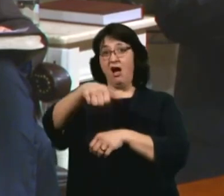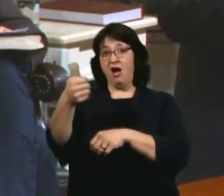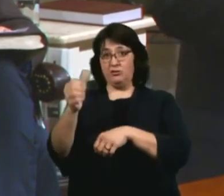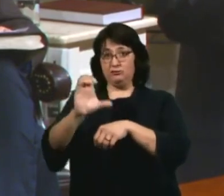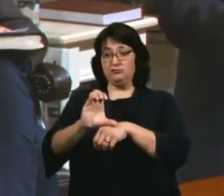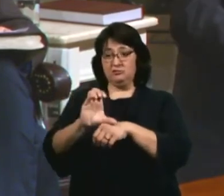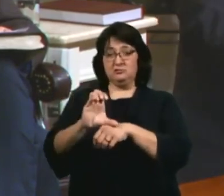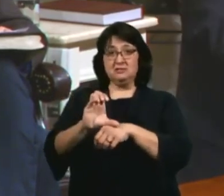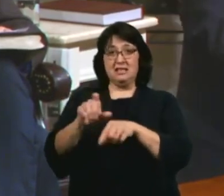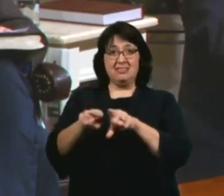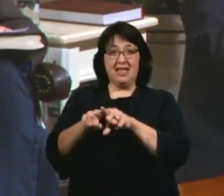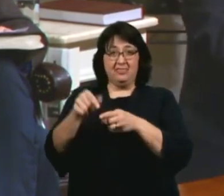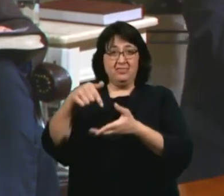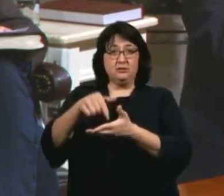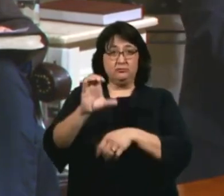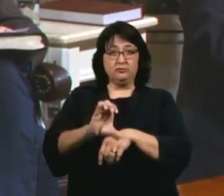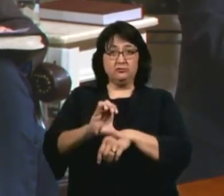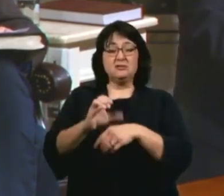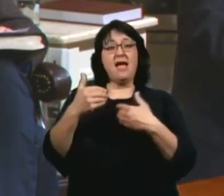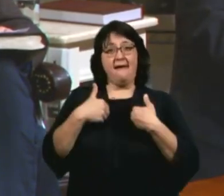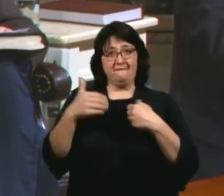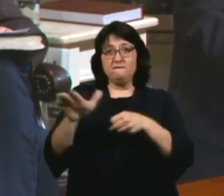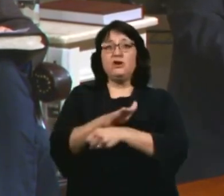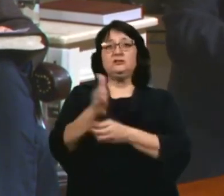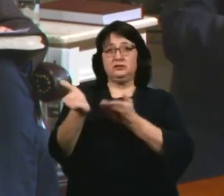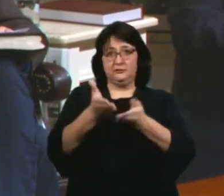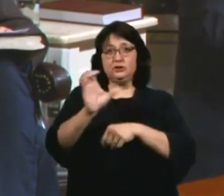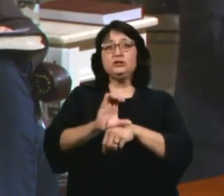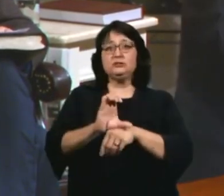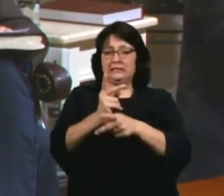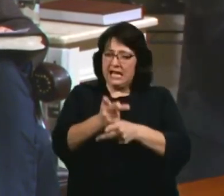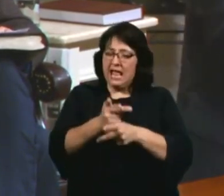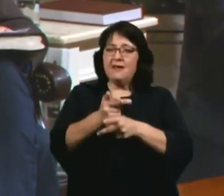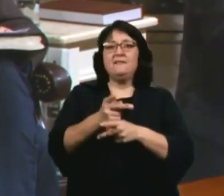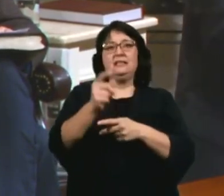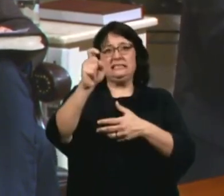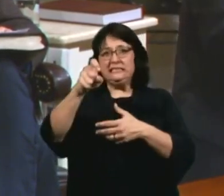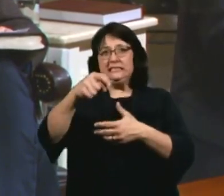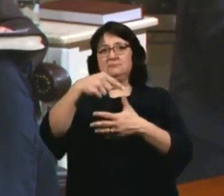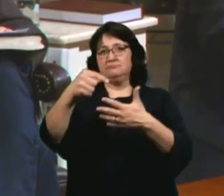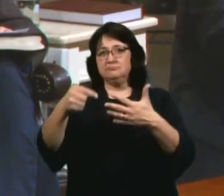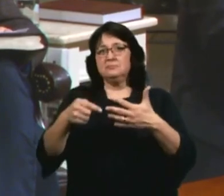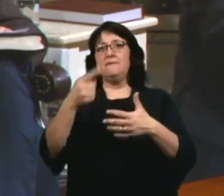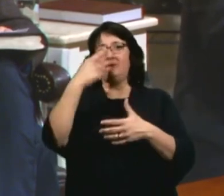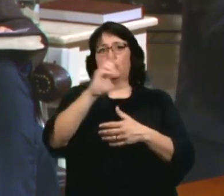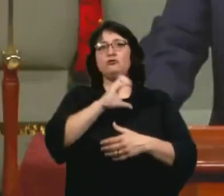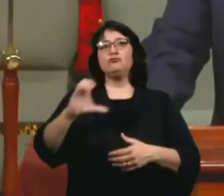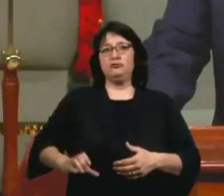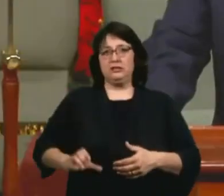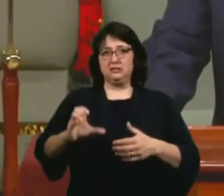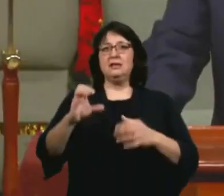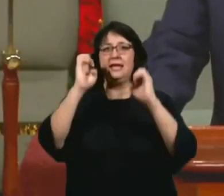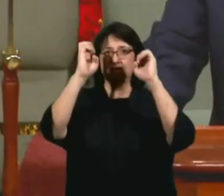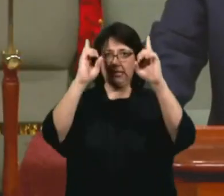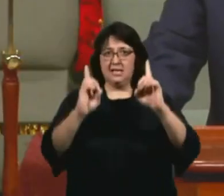are full-service churches, and taking care of the needs of the Christian education of your